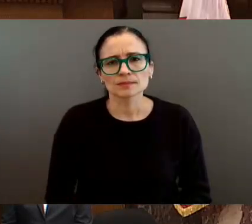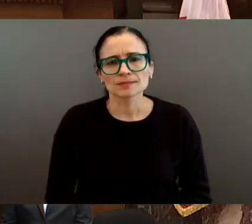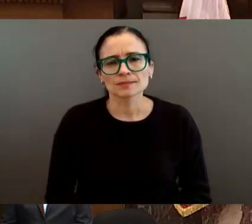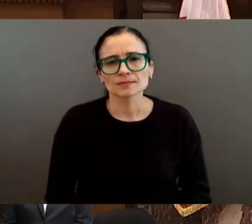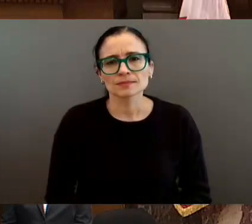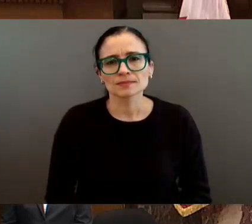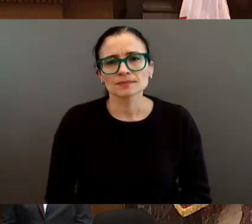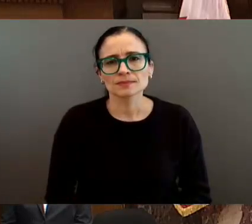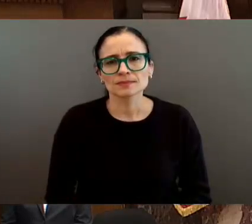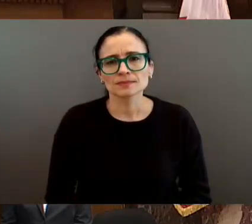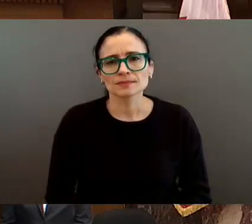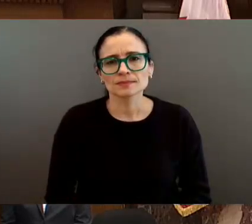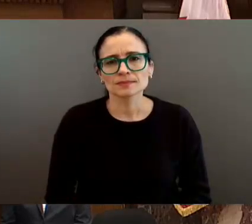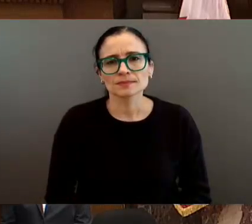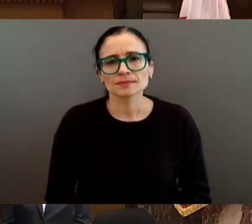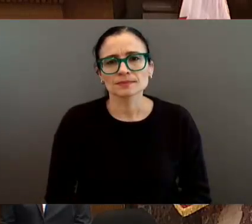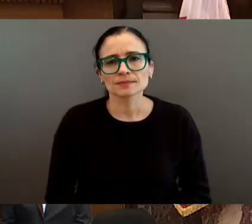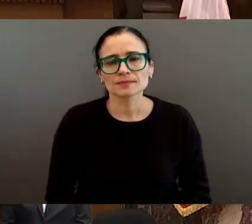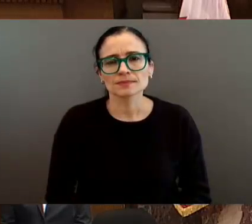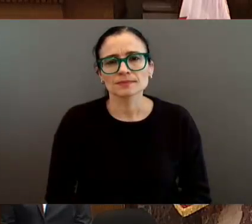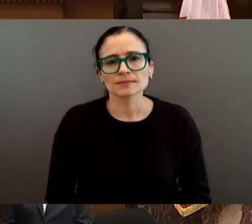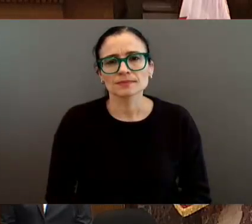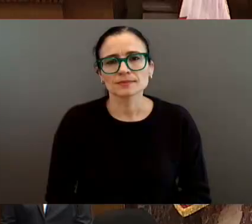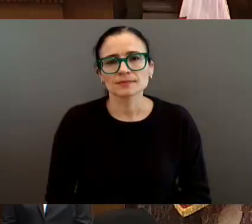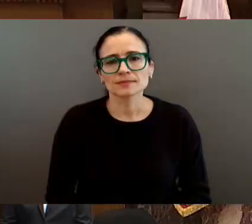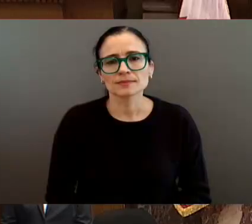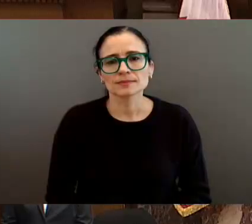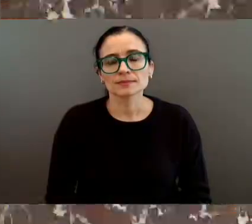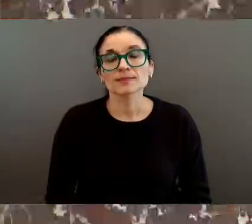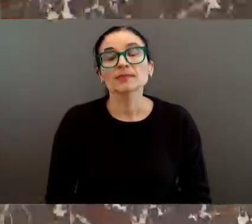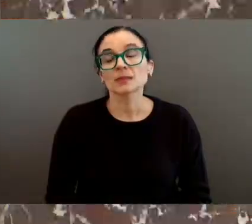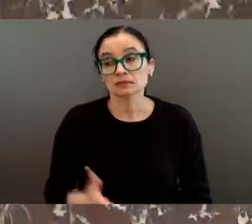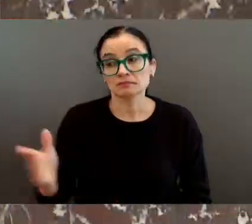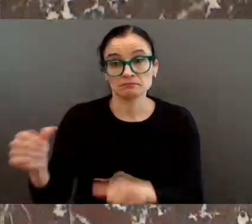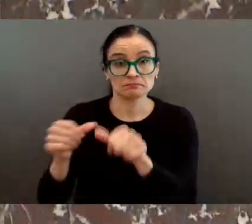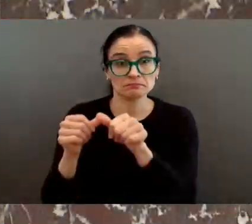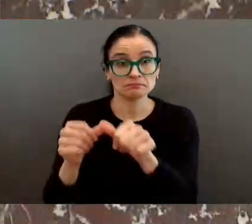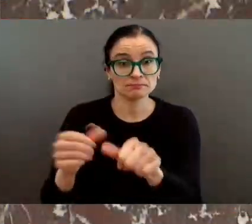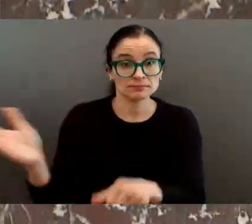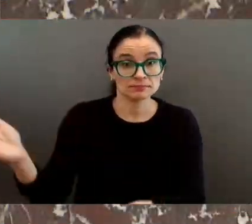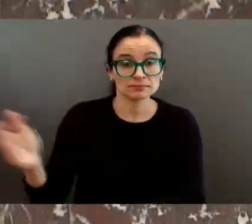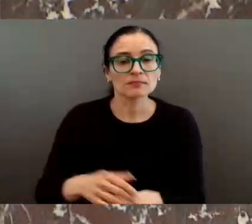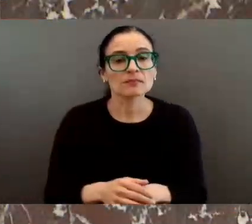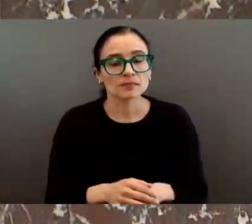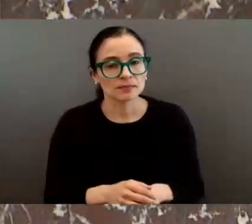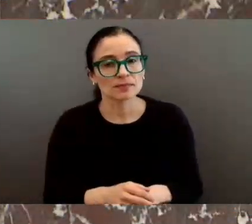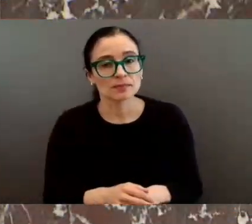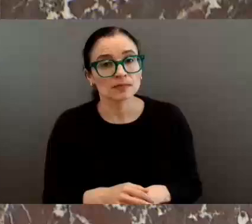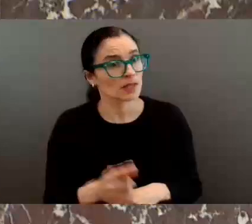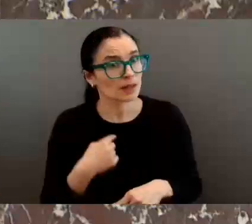All right. Proceed. Continue to make investments in community. It's making a real difference.